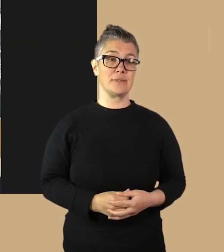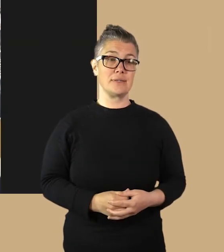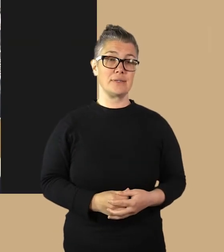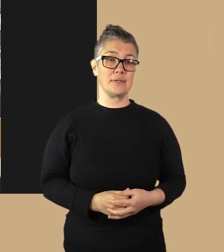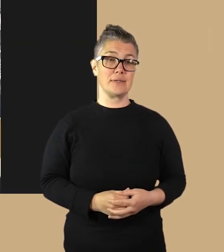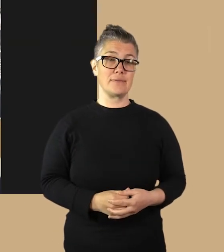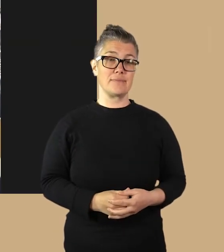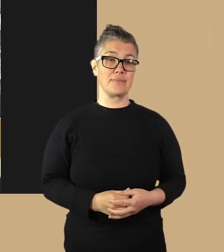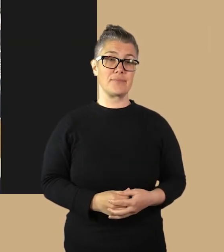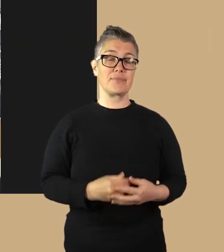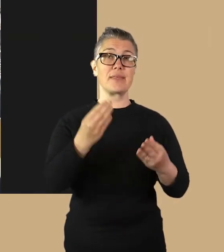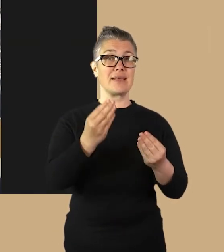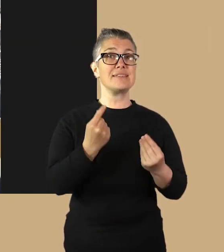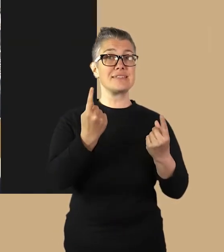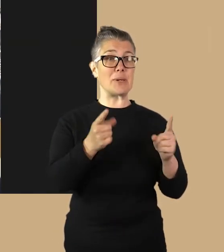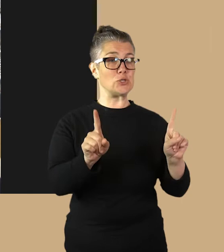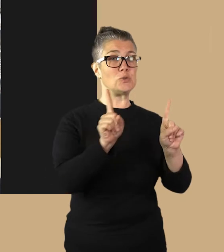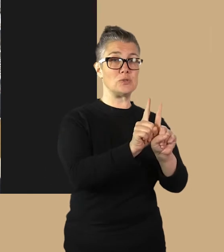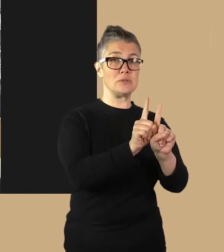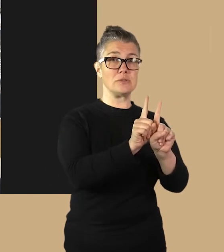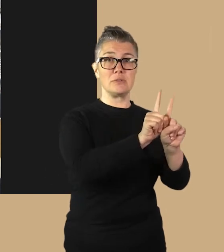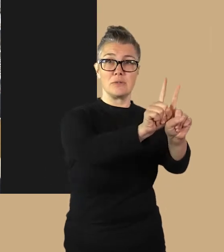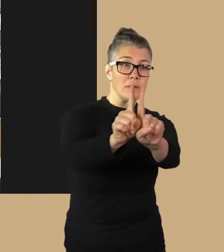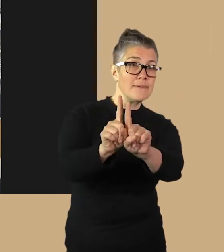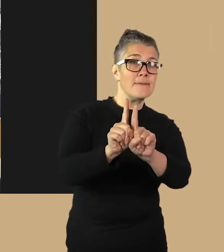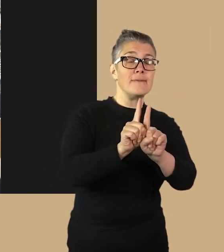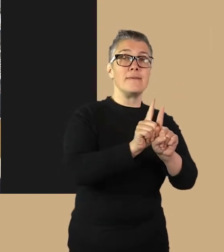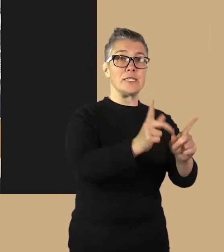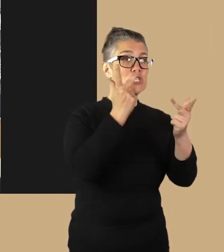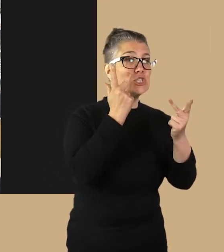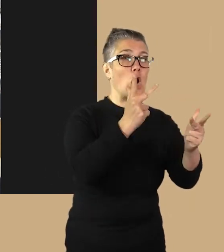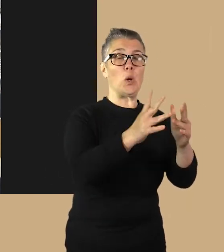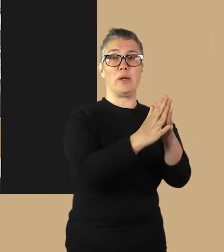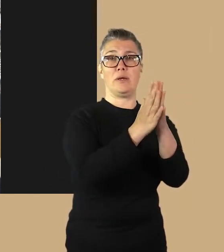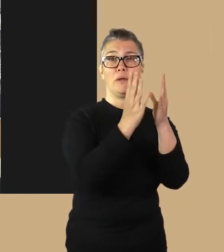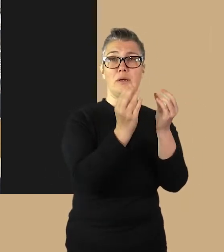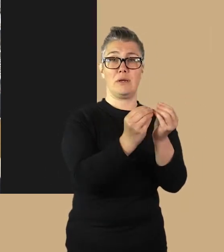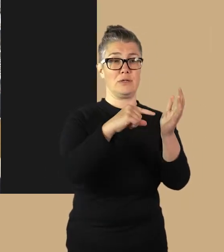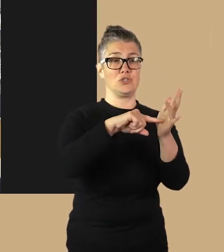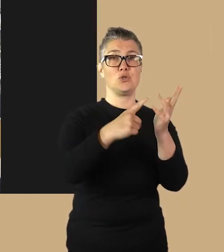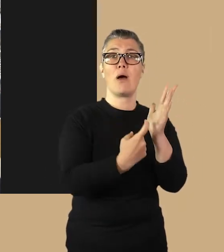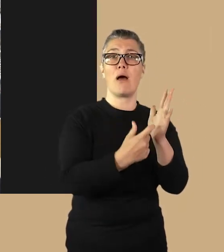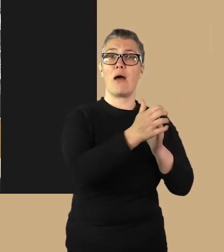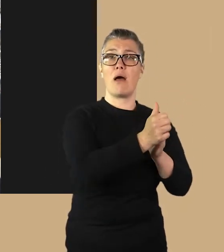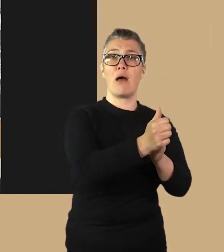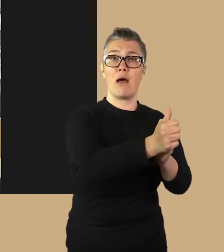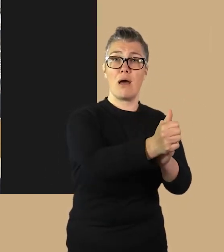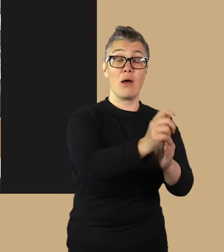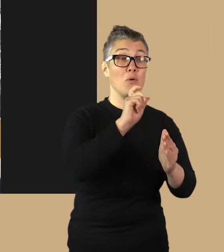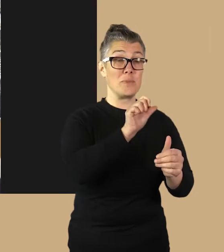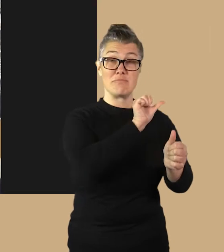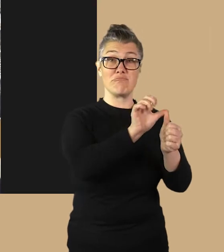Oh, someone take you to uni and give you a really thorough tour. And it would be super good if they